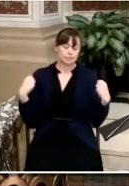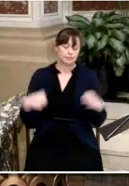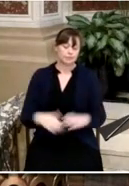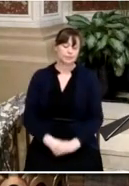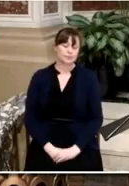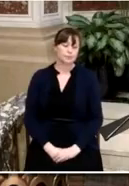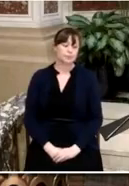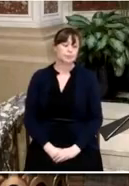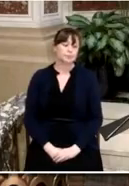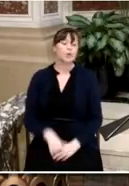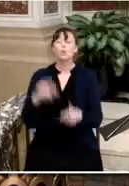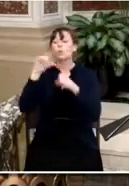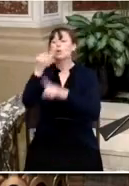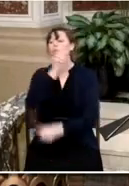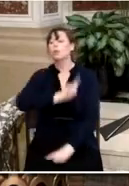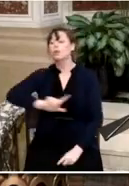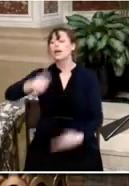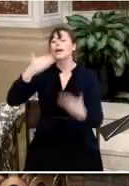the word of the Lord.